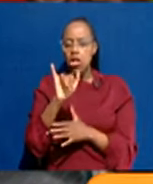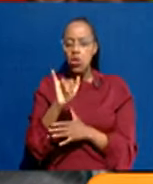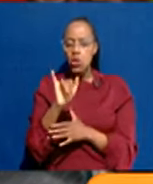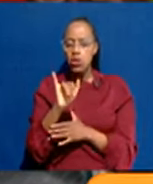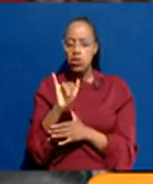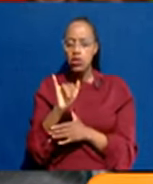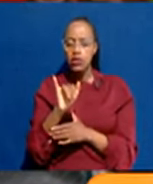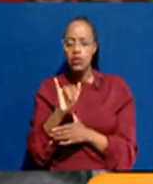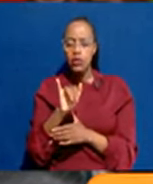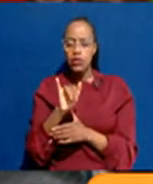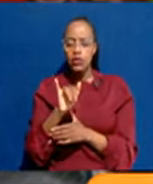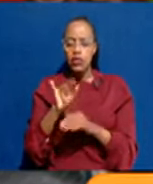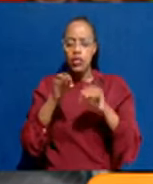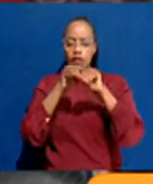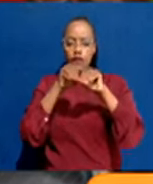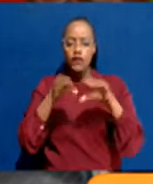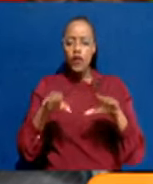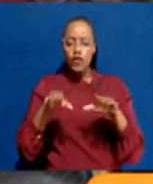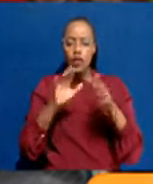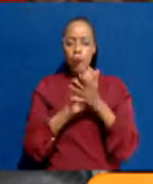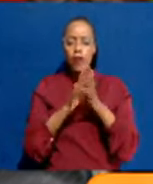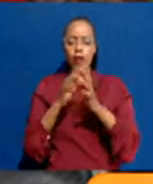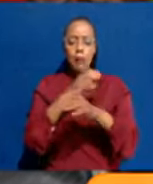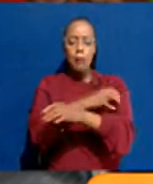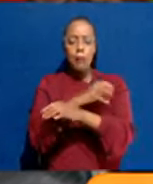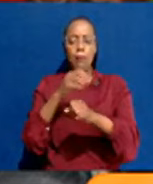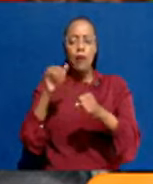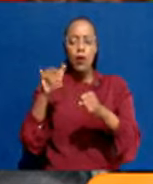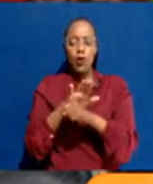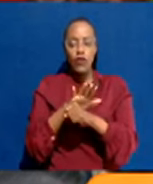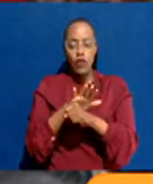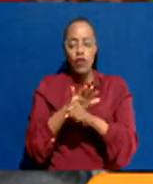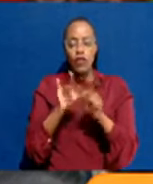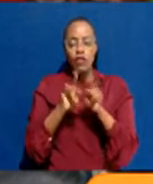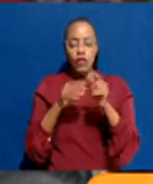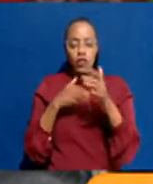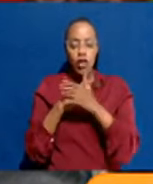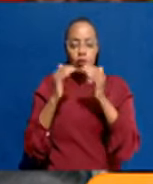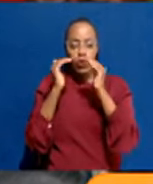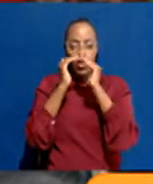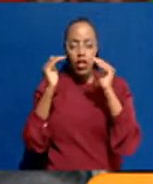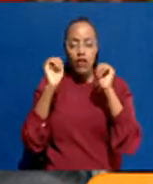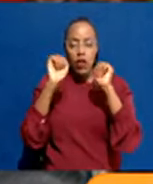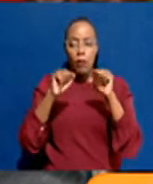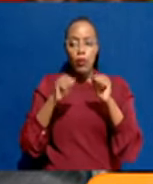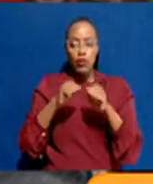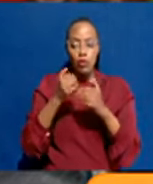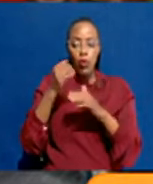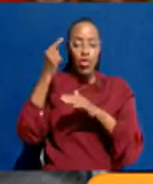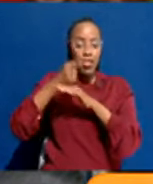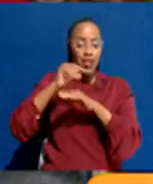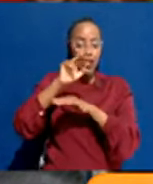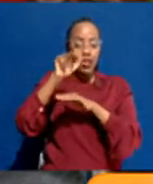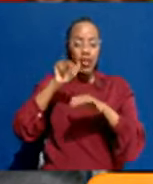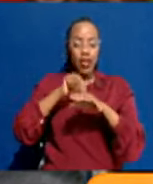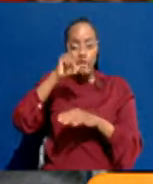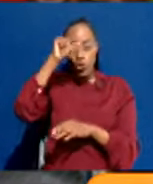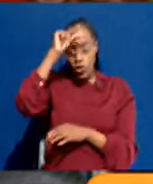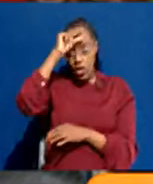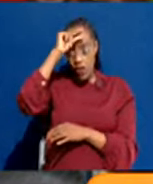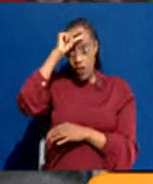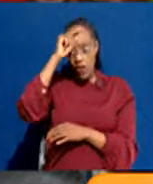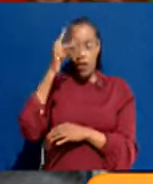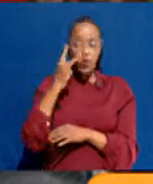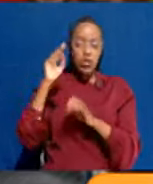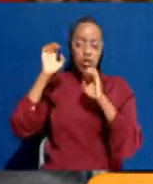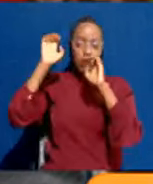those devolved units become very powerful to the extent that they can threaten even the national government. You see, like,